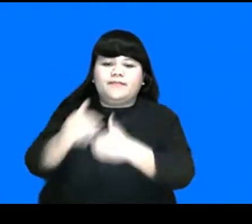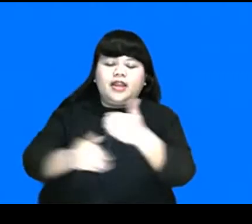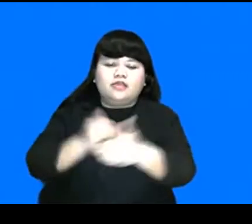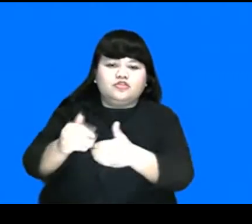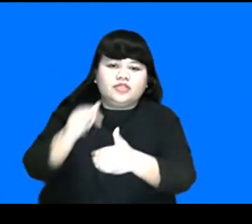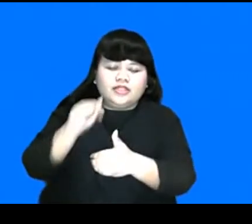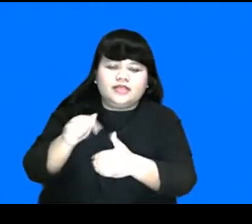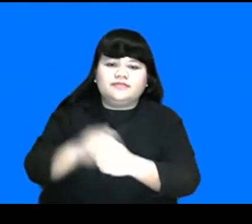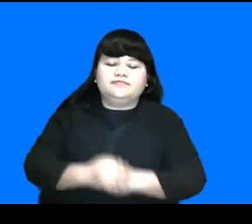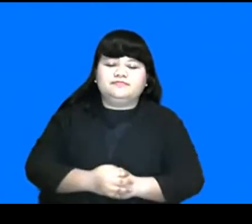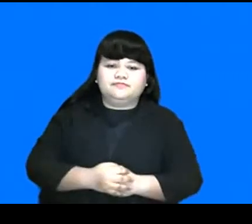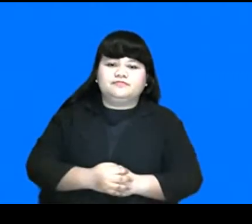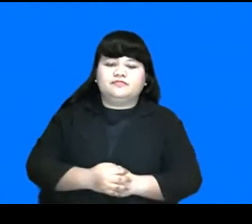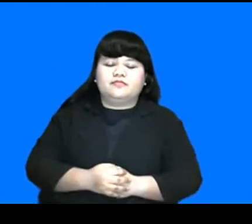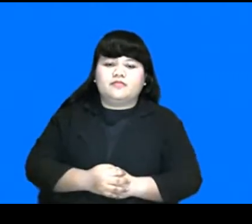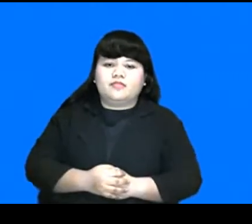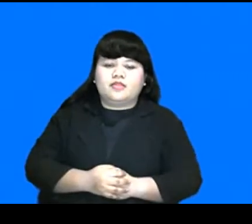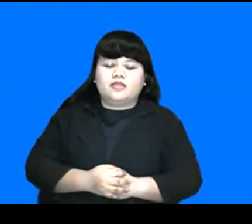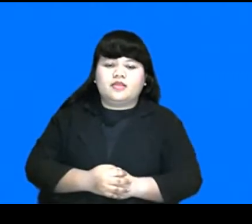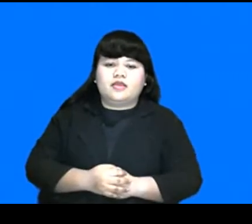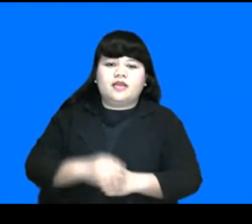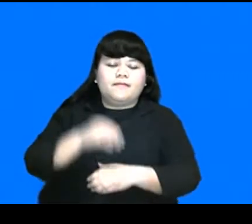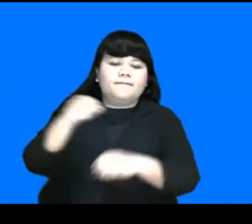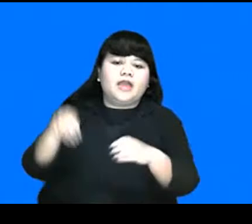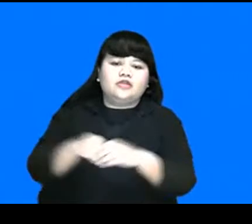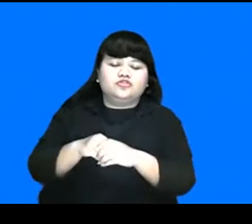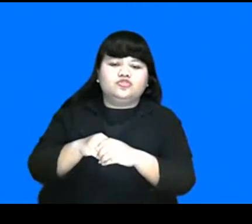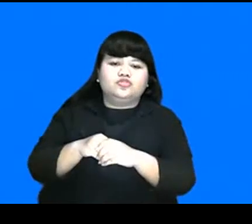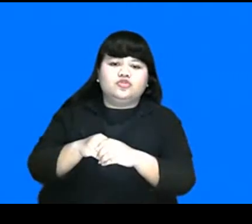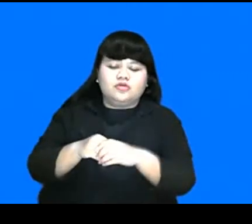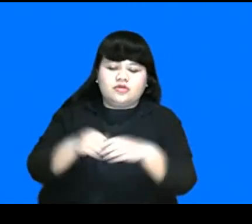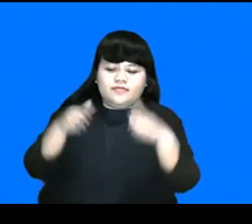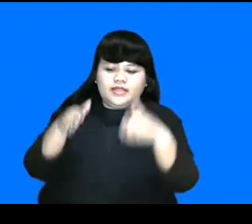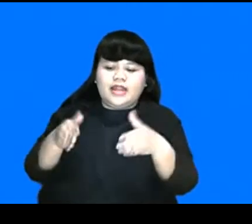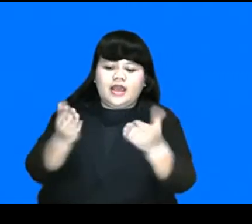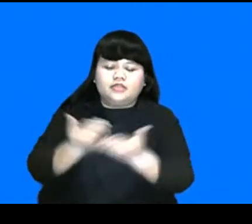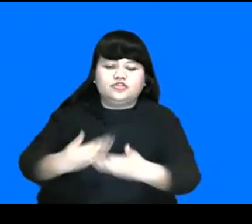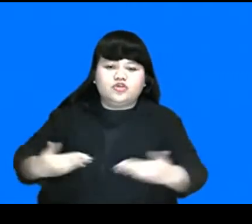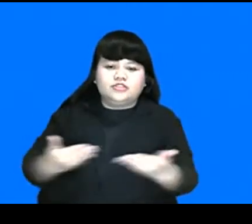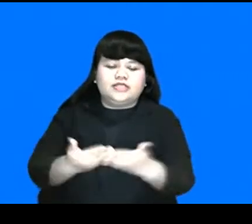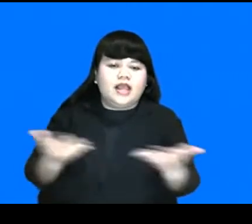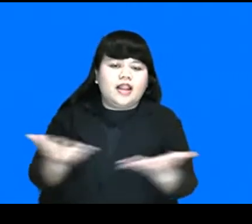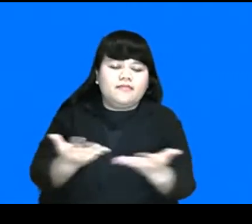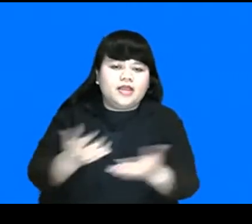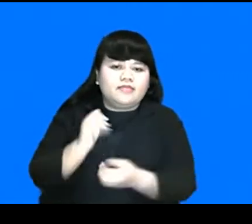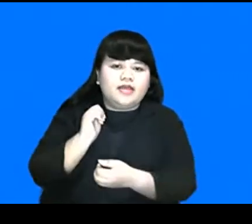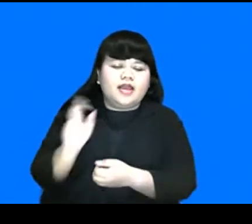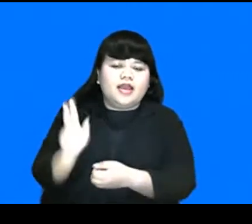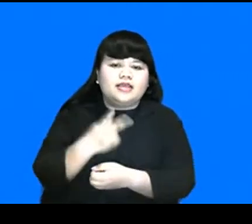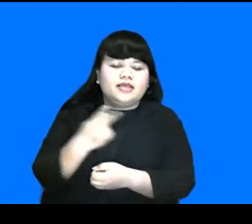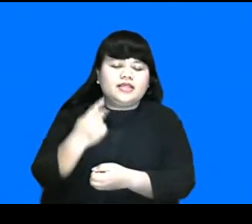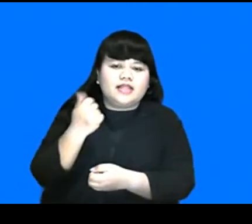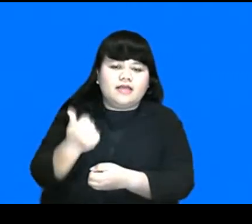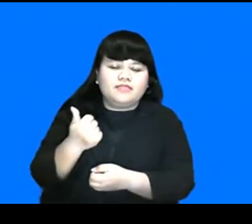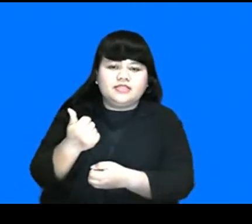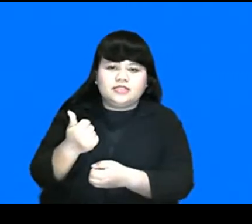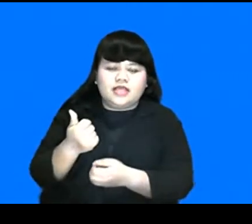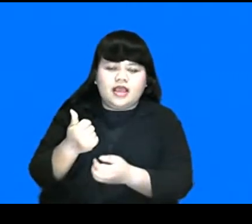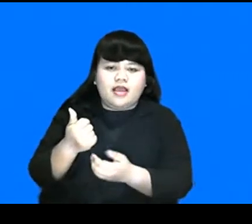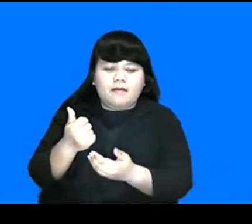social and beside of the environment and governance. So how they do